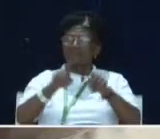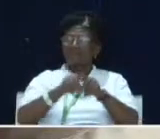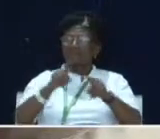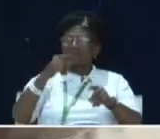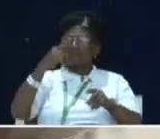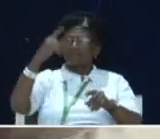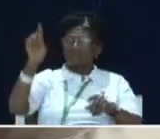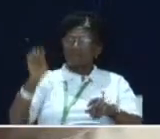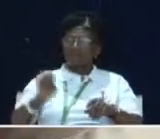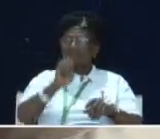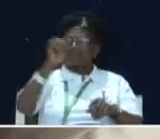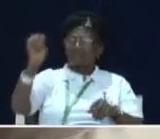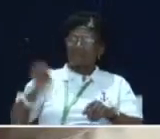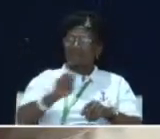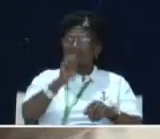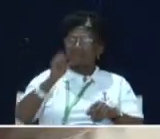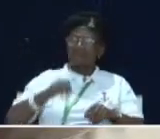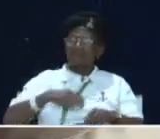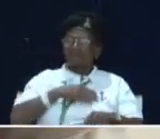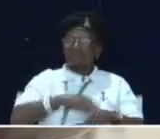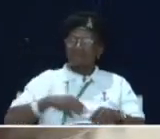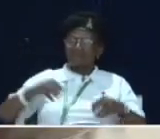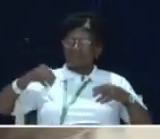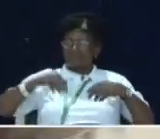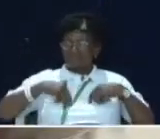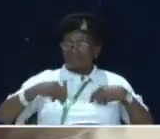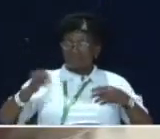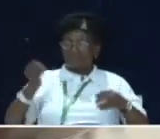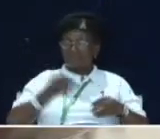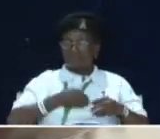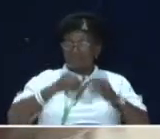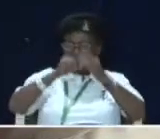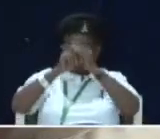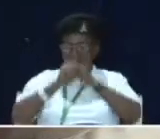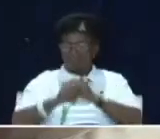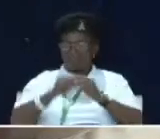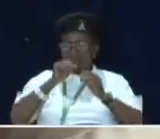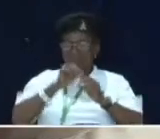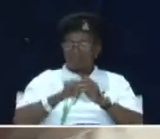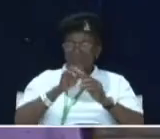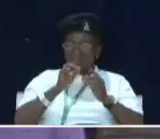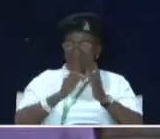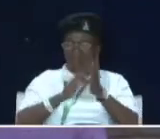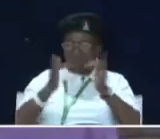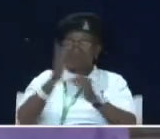forever. Please accept our worship in Jesus' name.